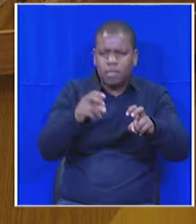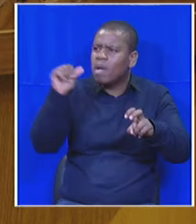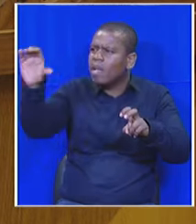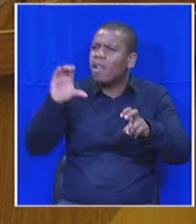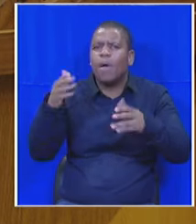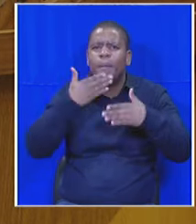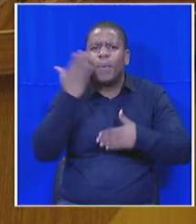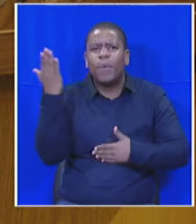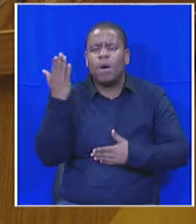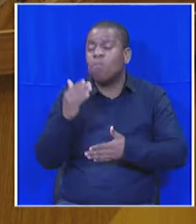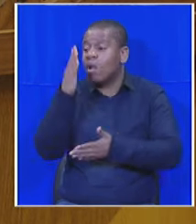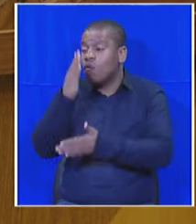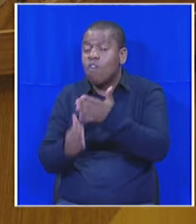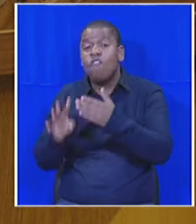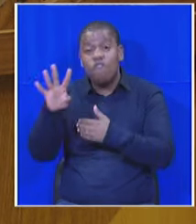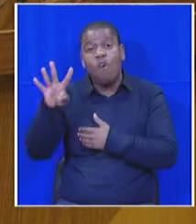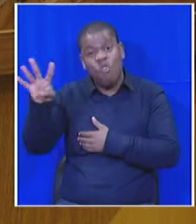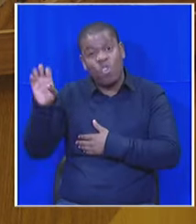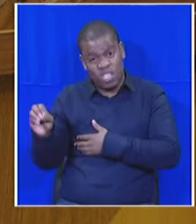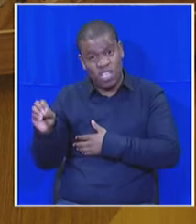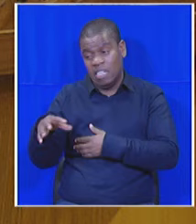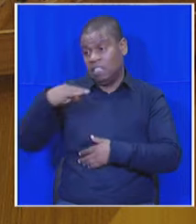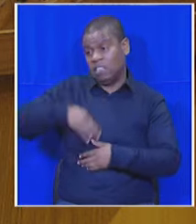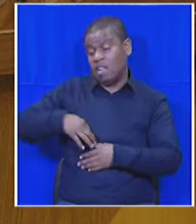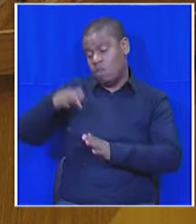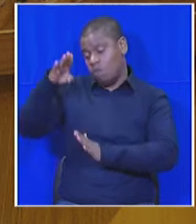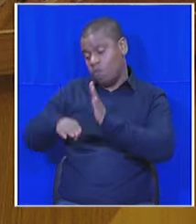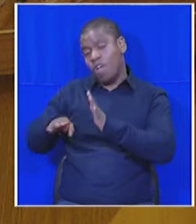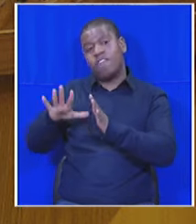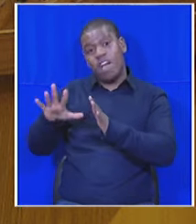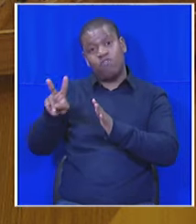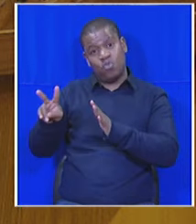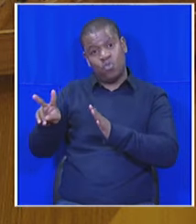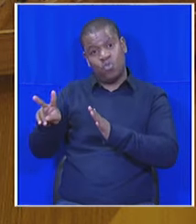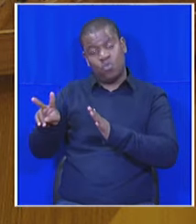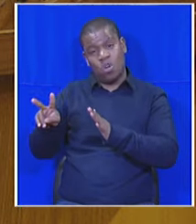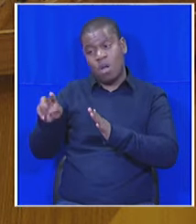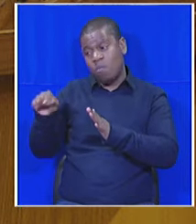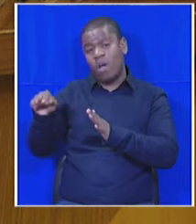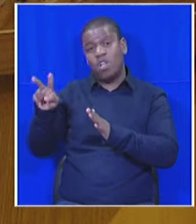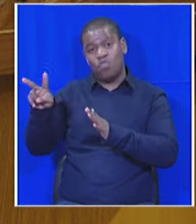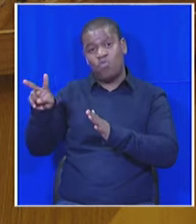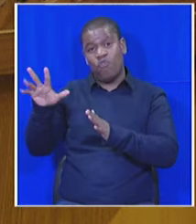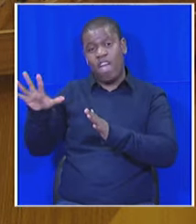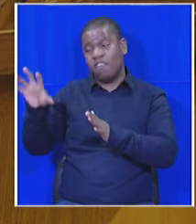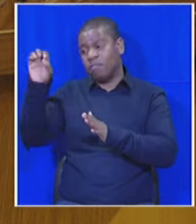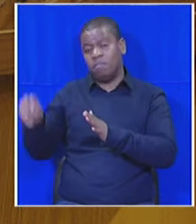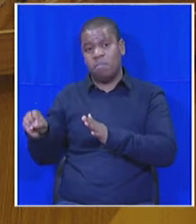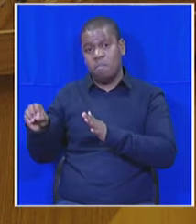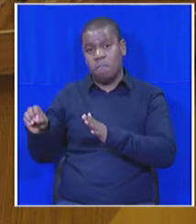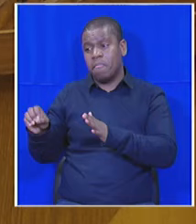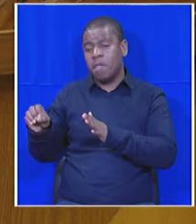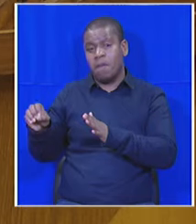of 414 million and a salary cut of 52.9 million over the medium term. The current budget